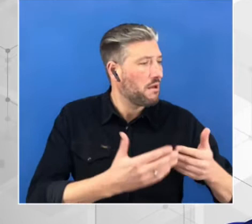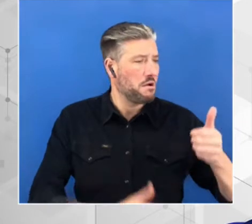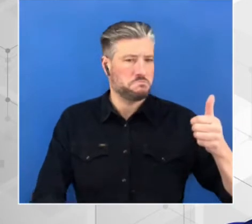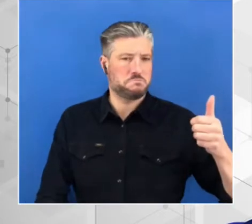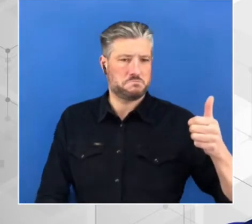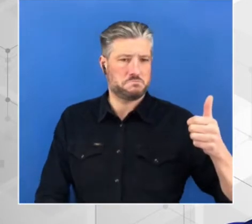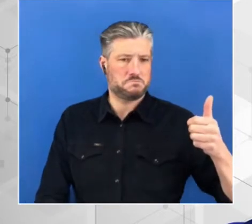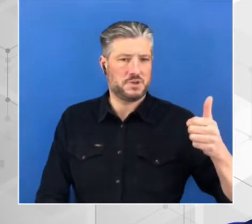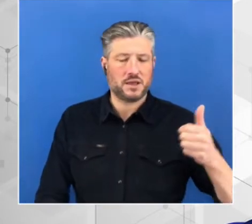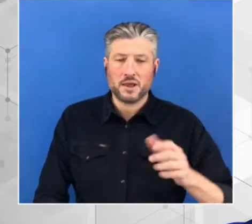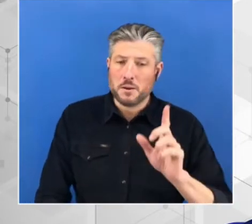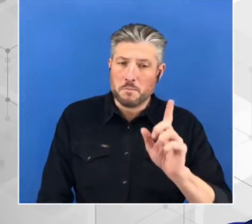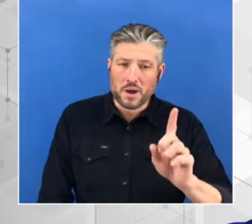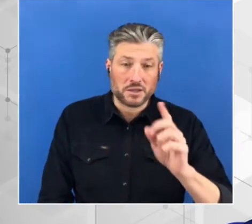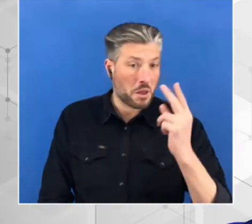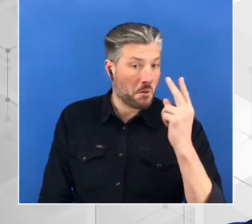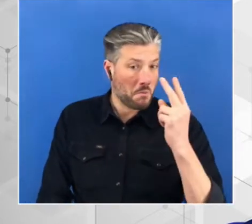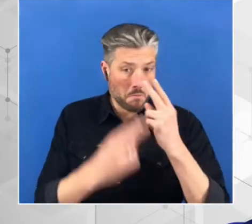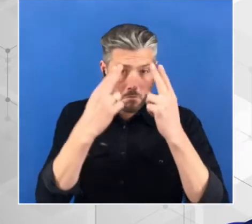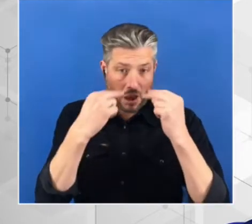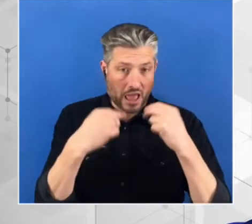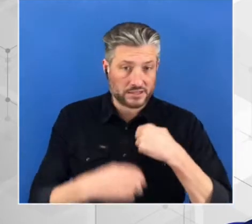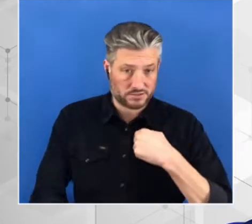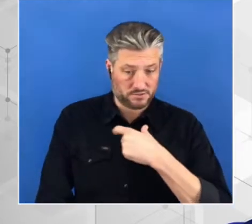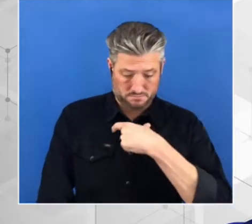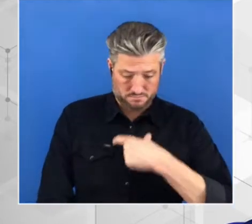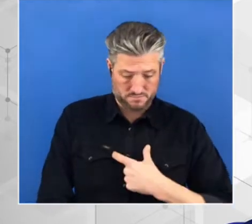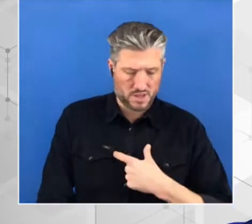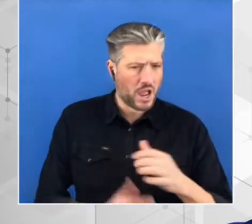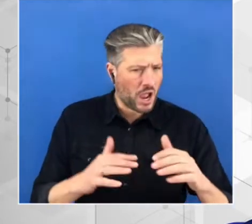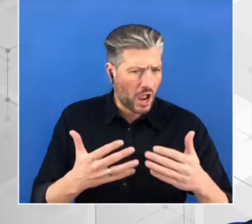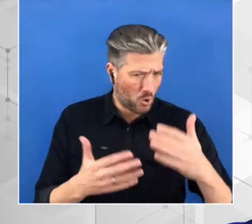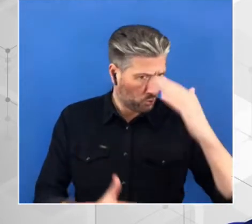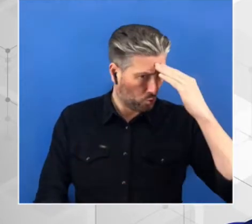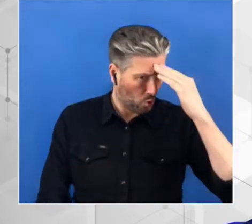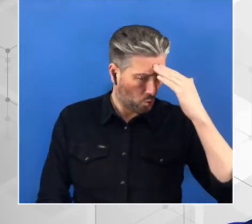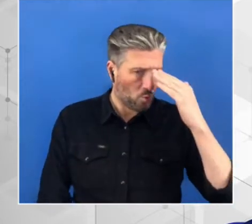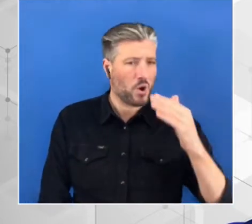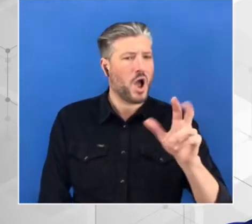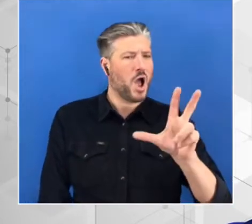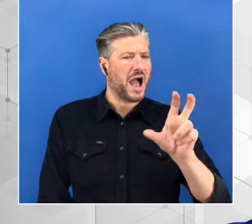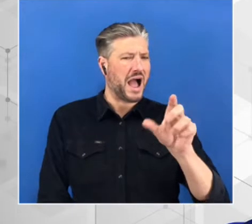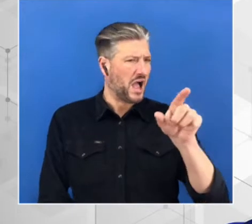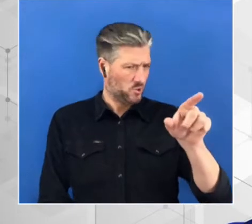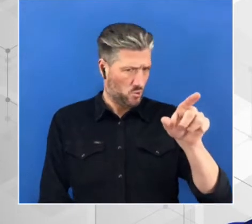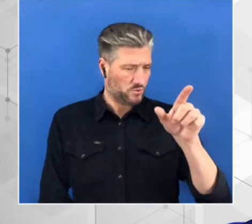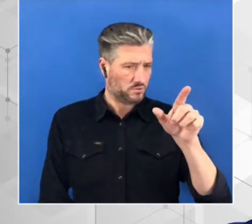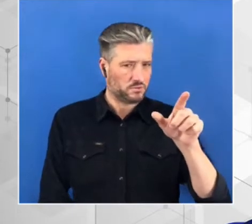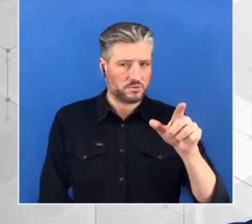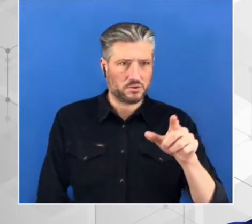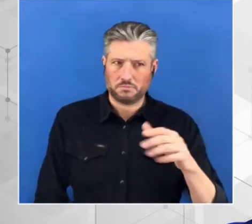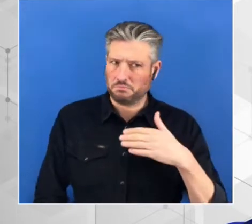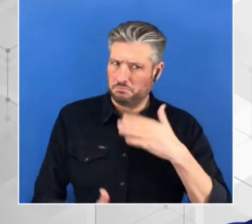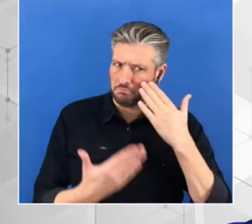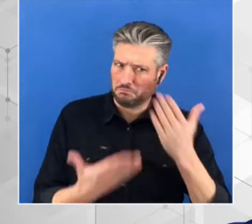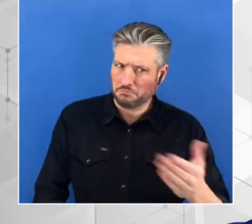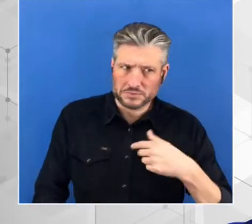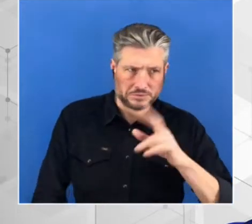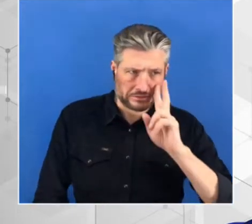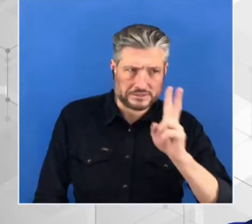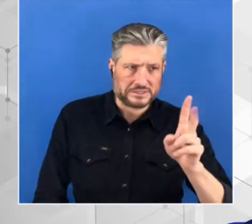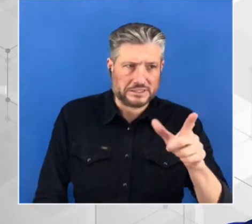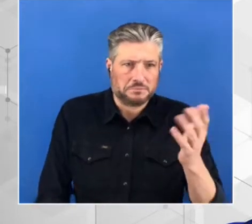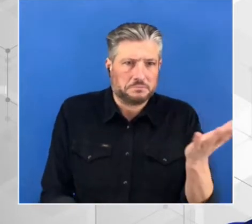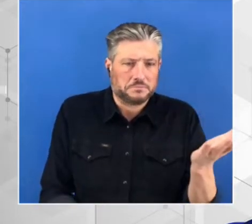as icon who looks like an engine, or there's no like top right corner. We need to have this in mind when we